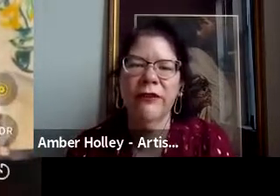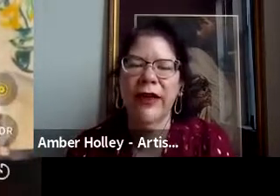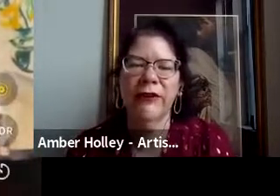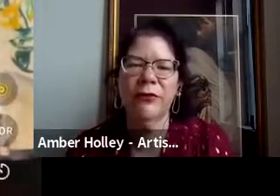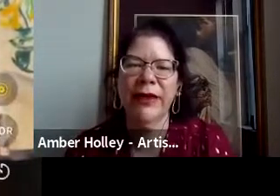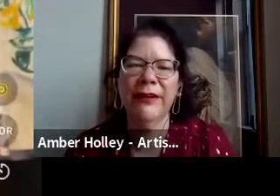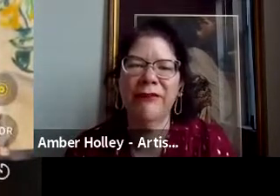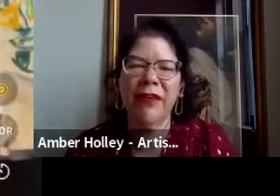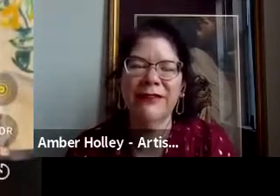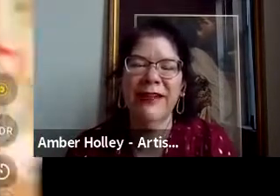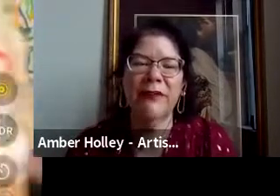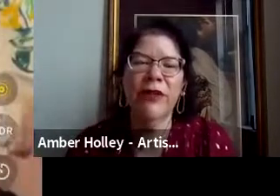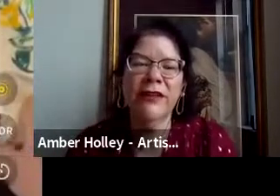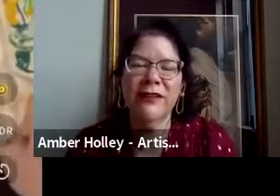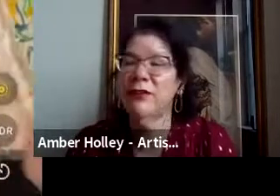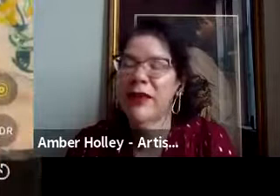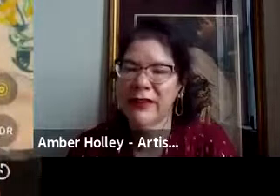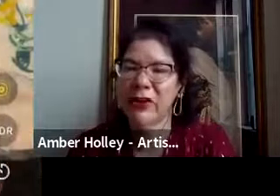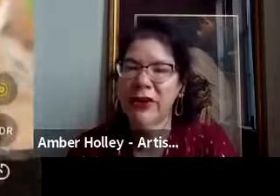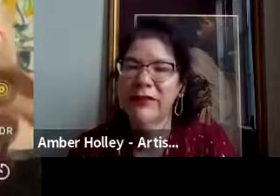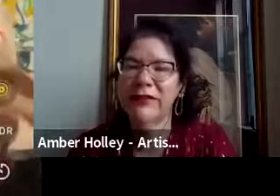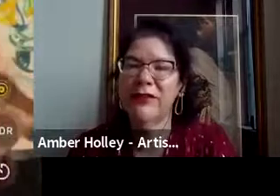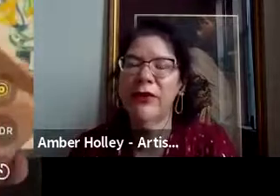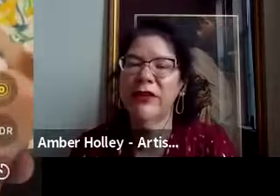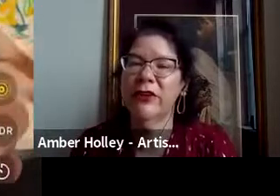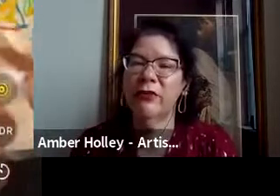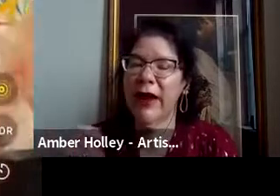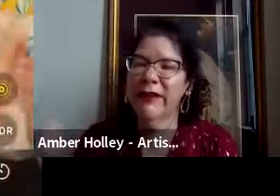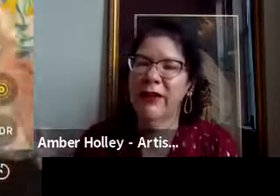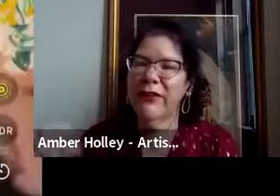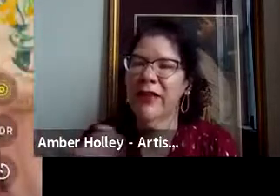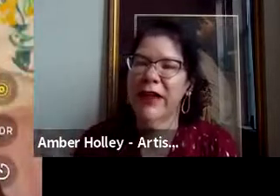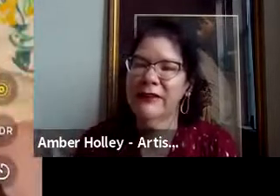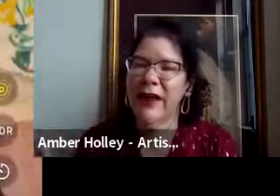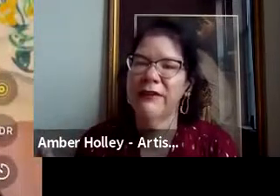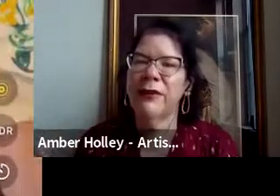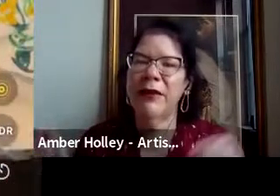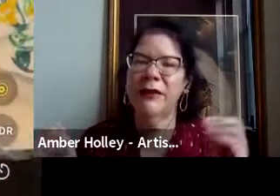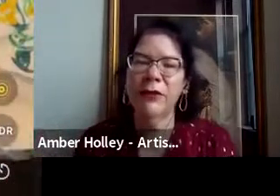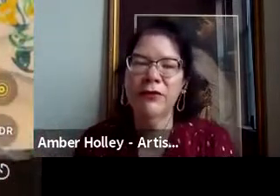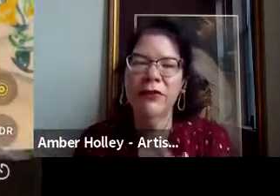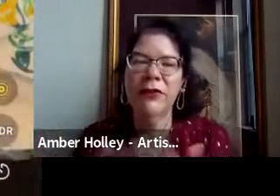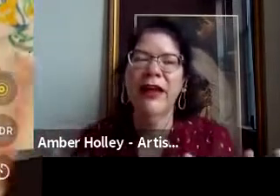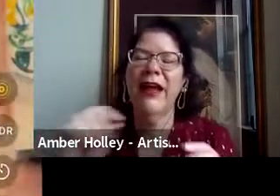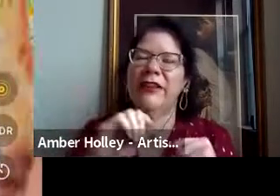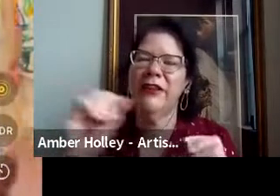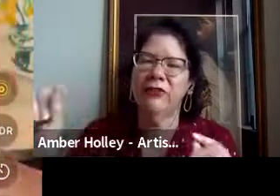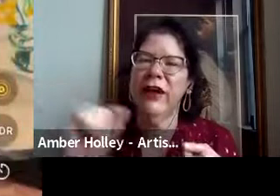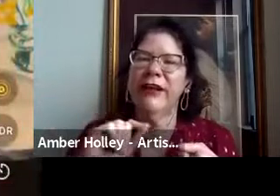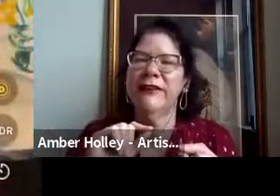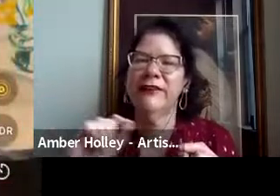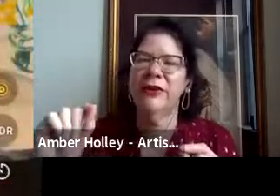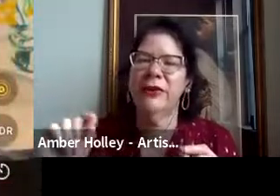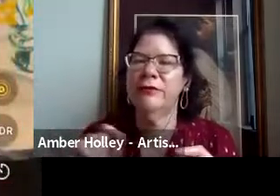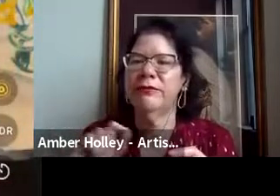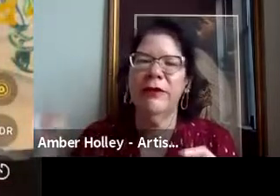she went out and played on Valentine's Day. And we did this with index cards so he could write on the line side. So we made it beautiful. And then he could